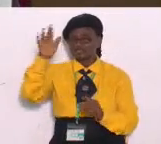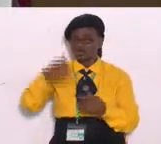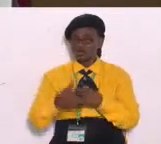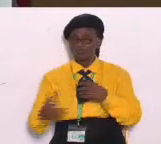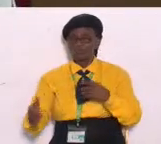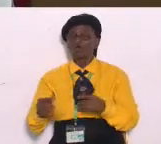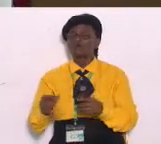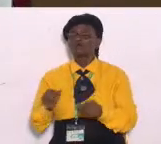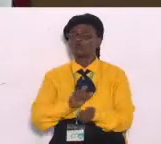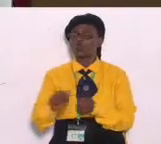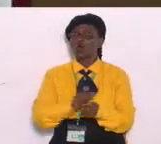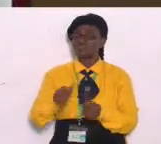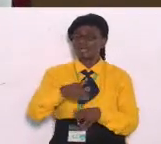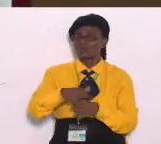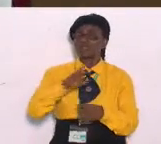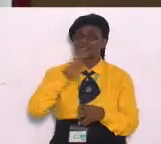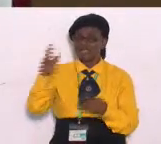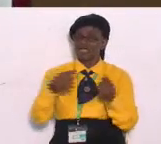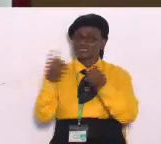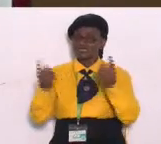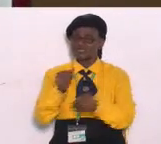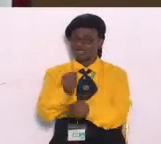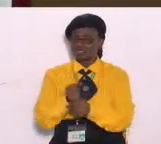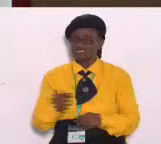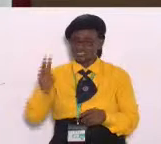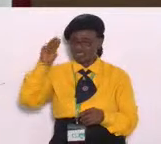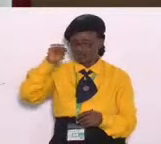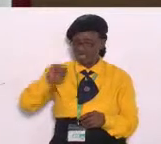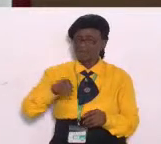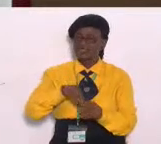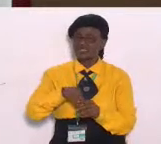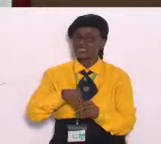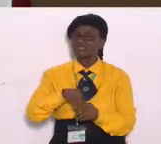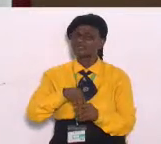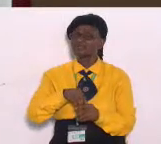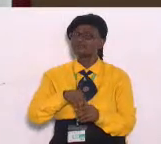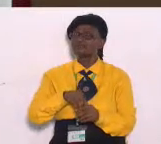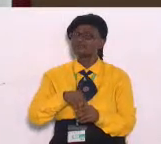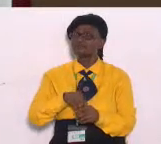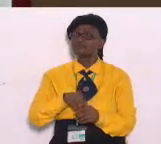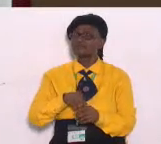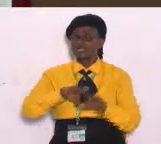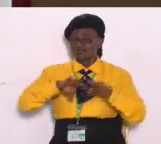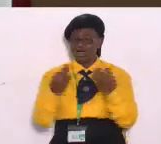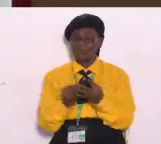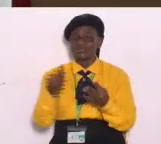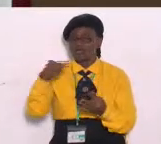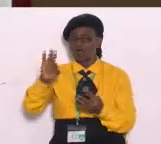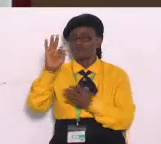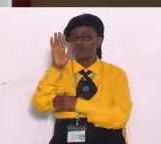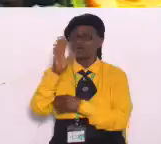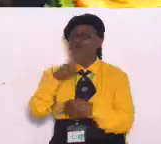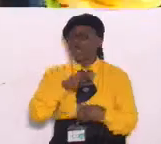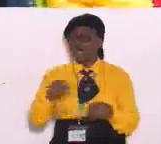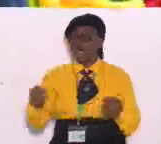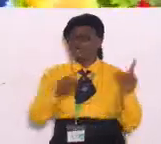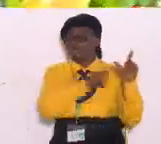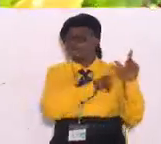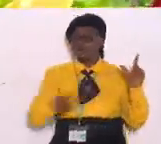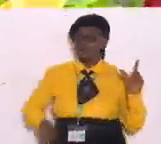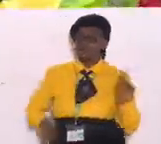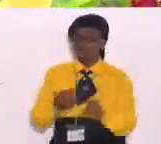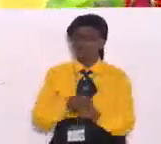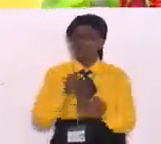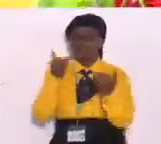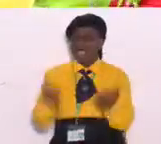their sins. Amen. Receive them into the mercy family of God. And Lord, from now